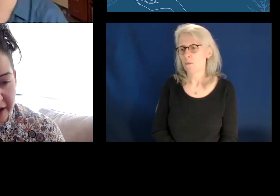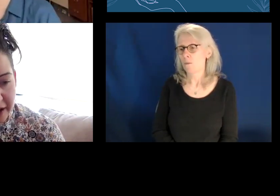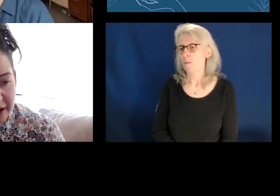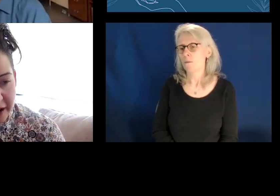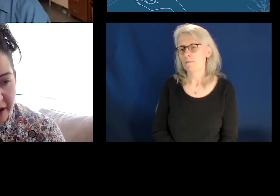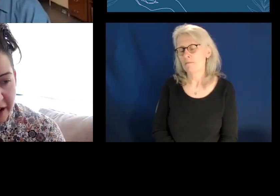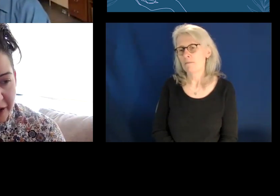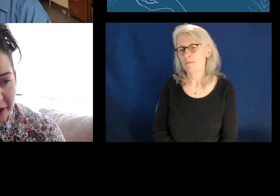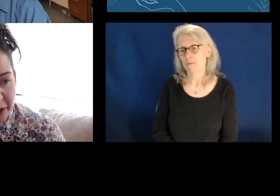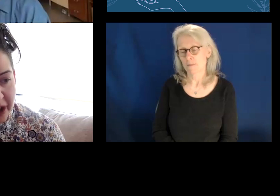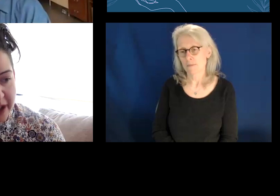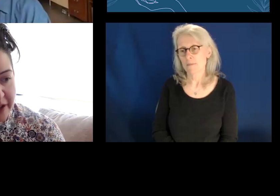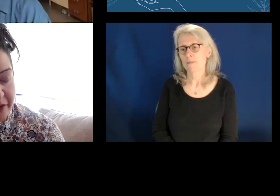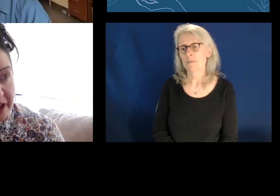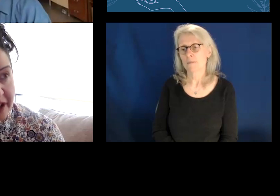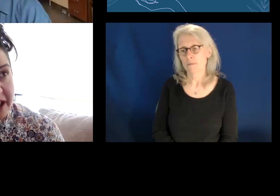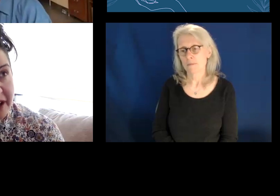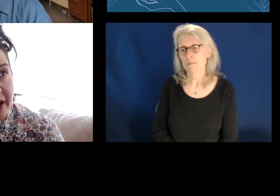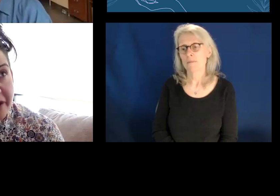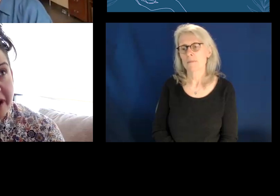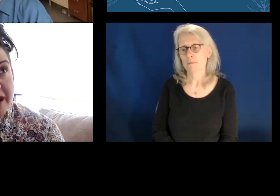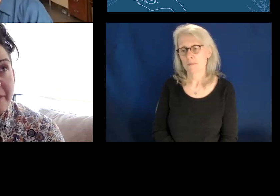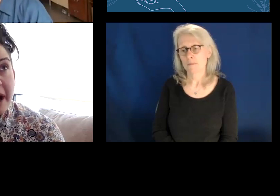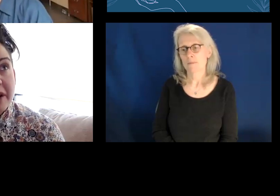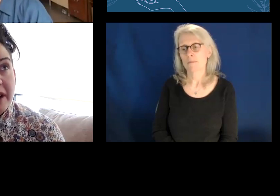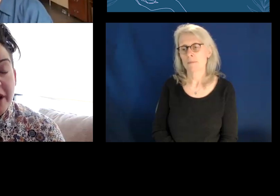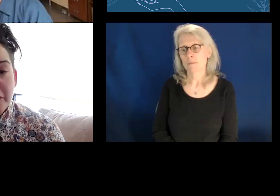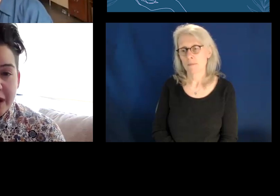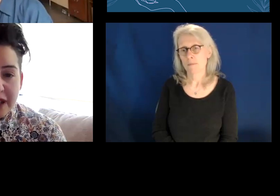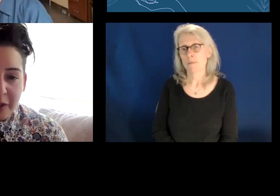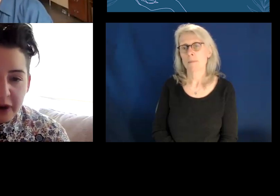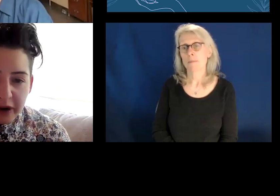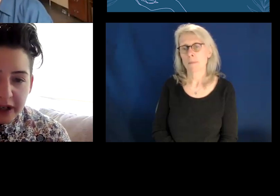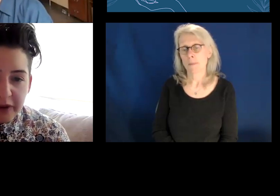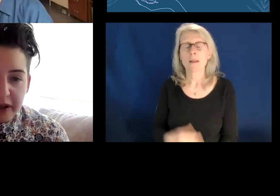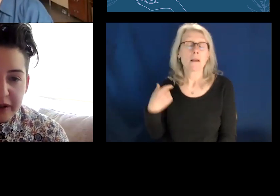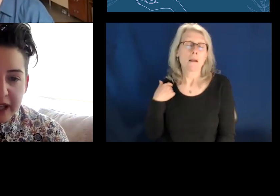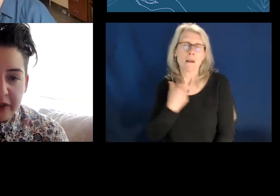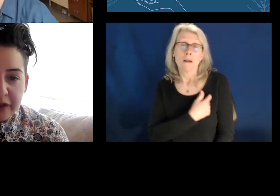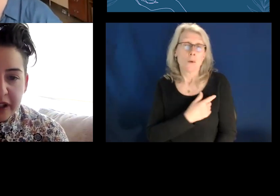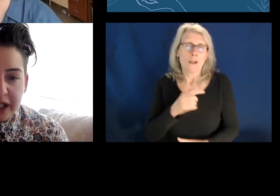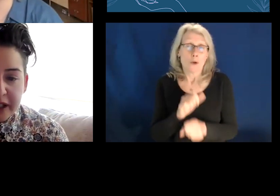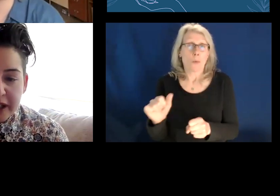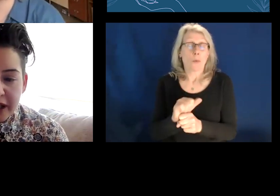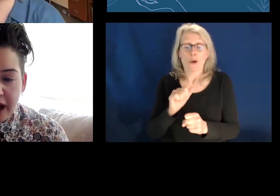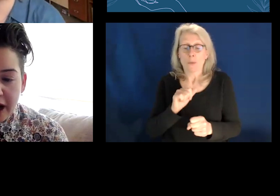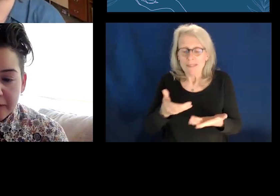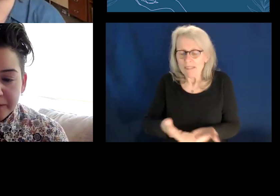that we are in the field that's like everything is about the humans that we are working with. And I feel